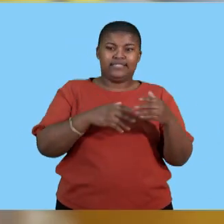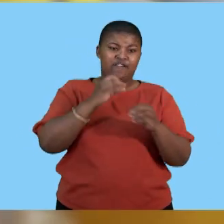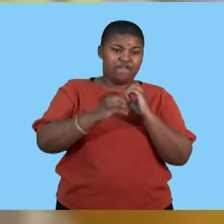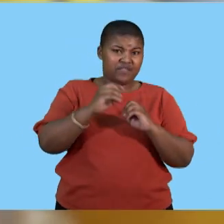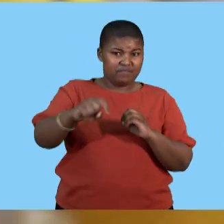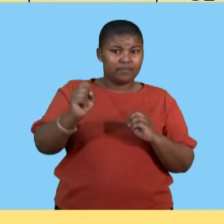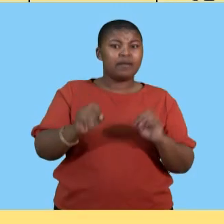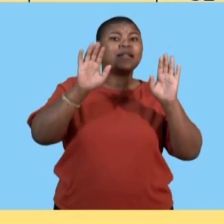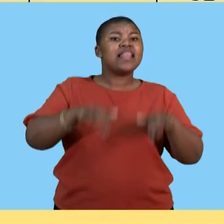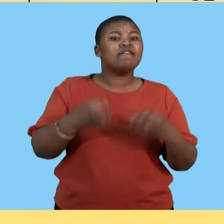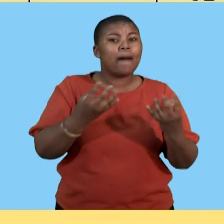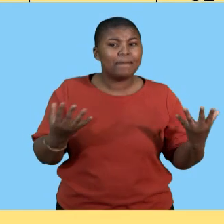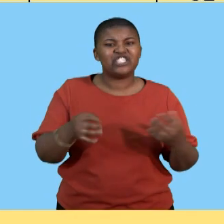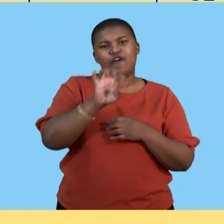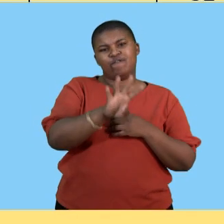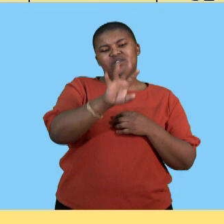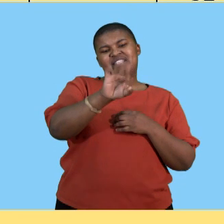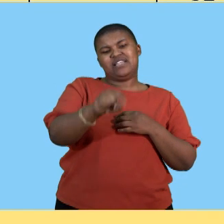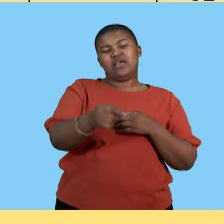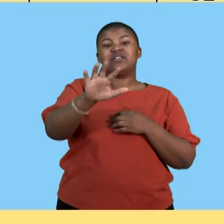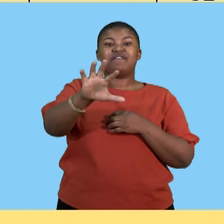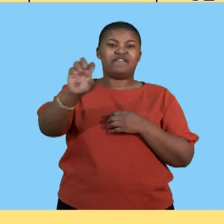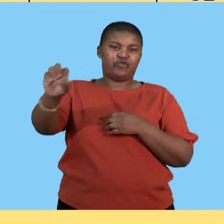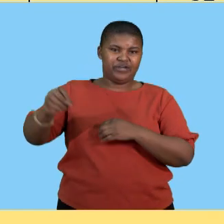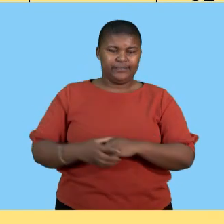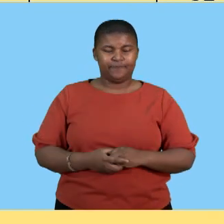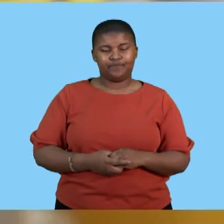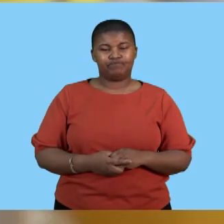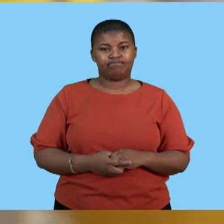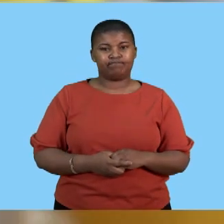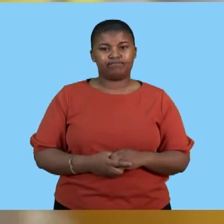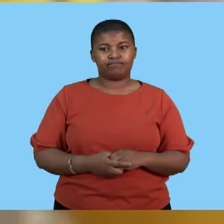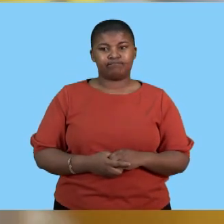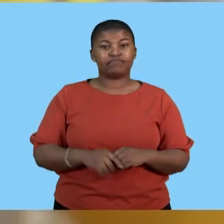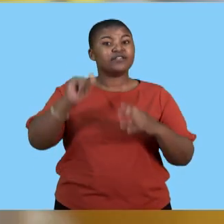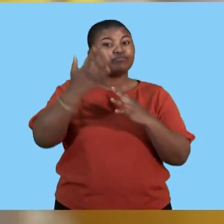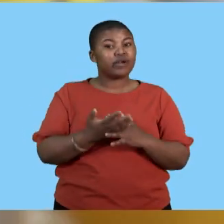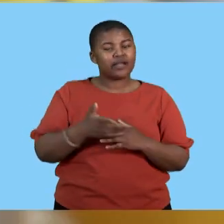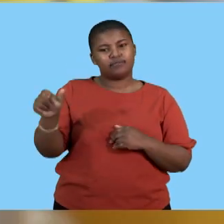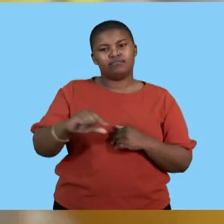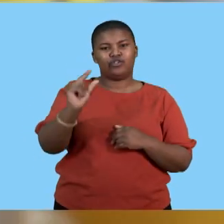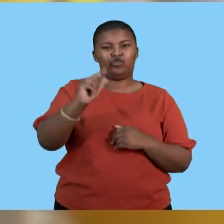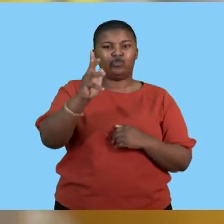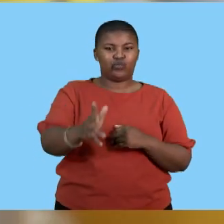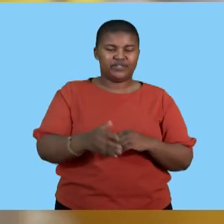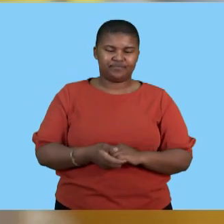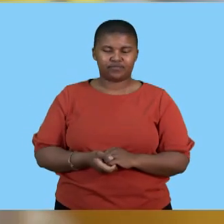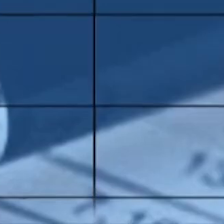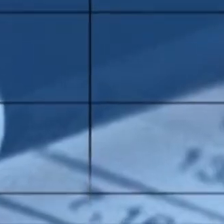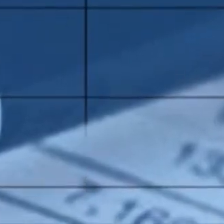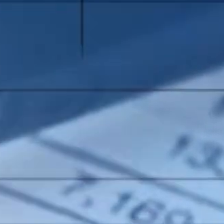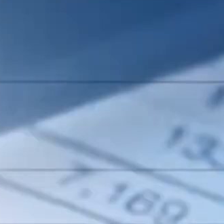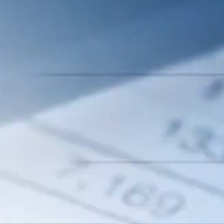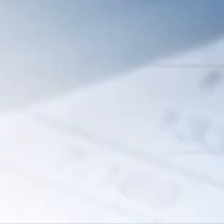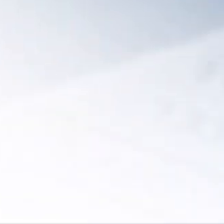Then we end up with 43,500. Dear learners, let's go for an ad break, and I'll see you shortly.